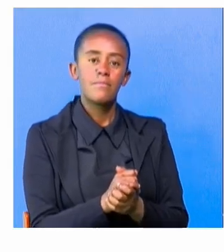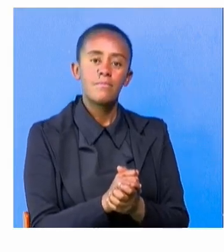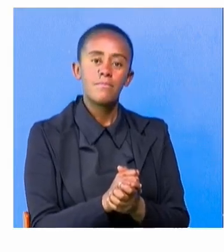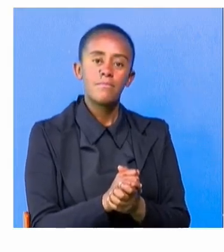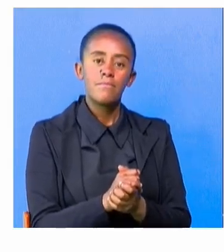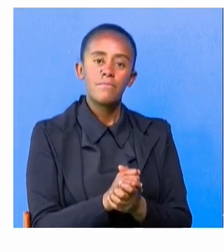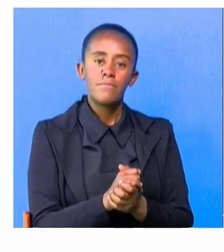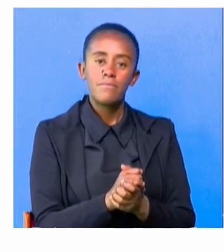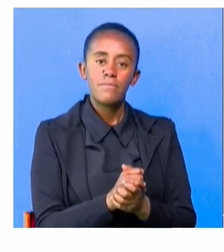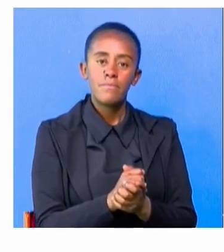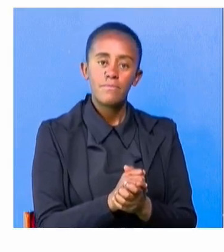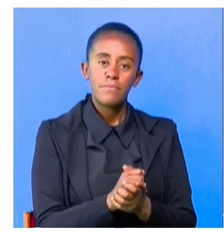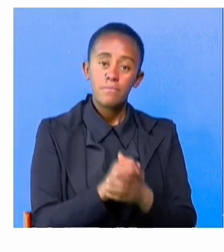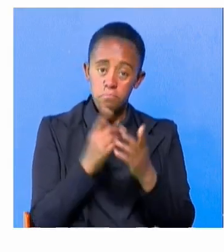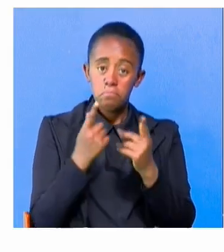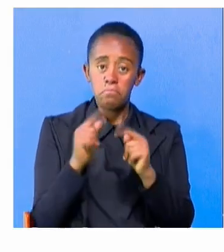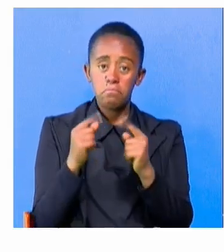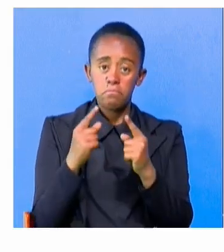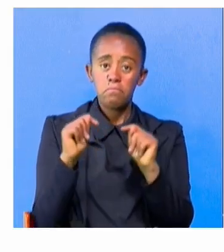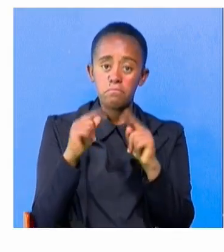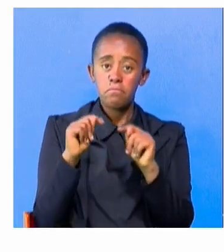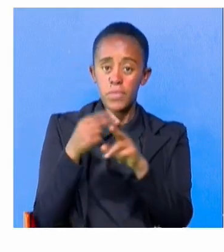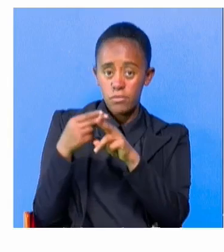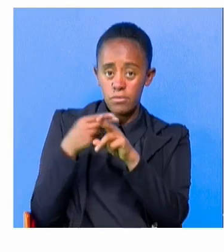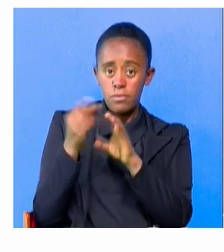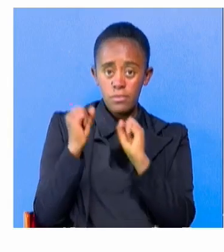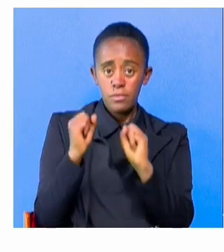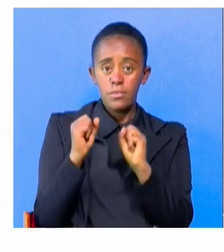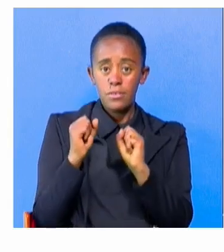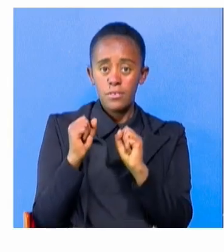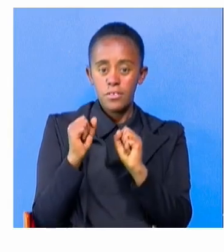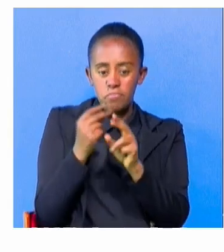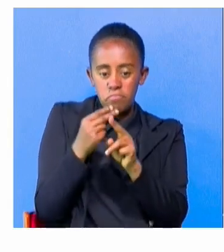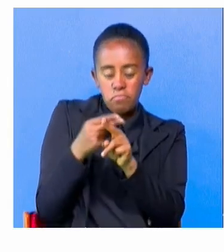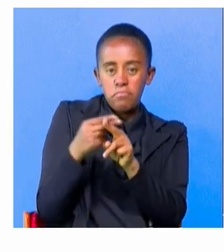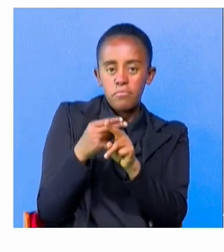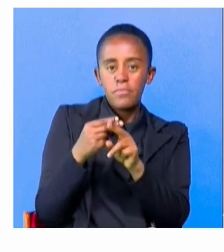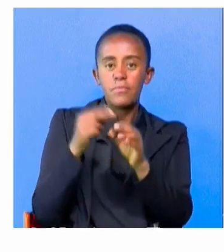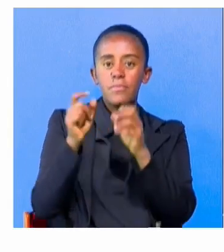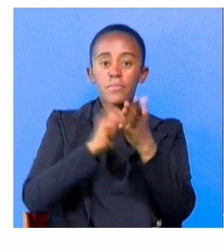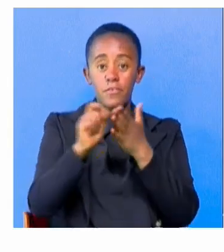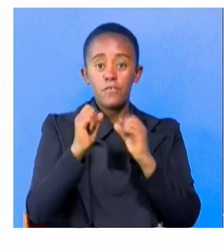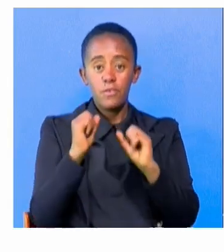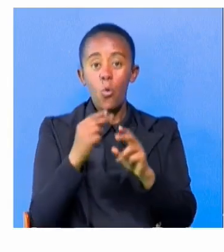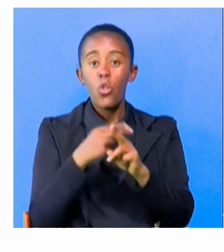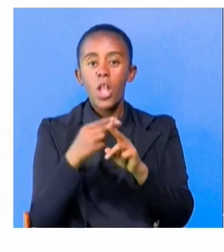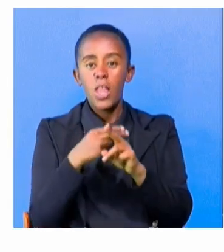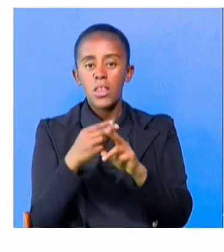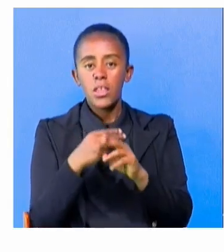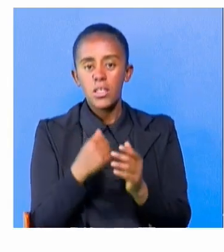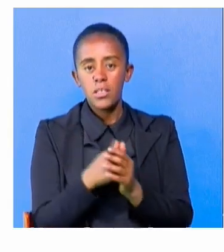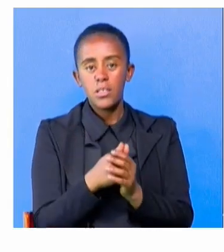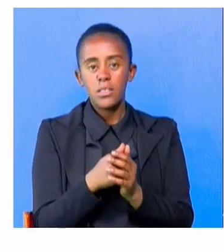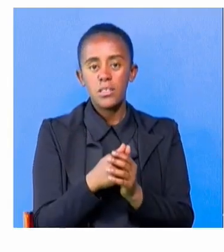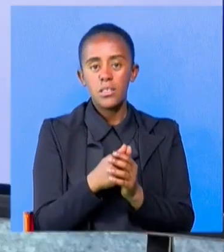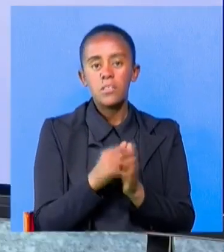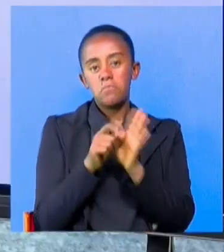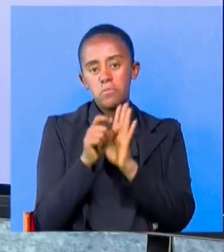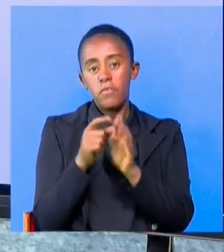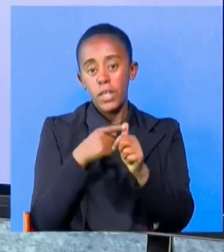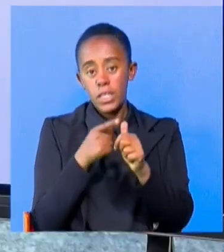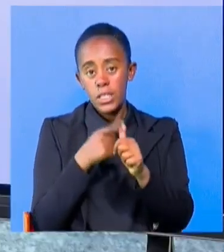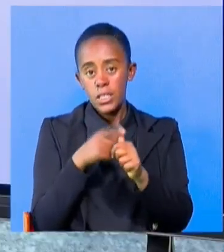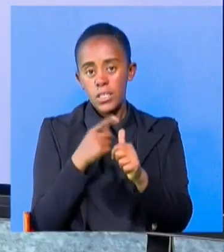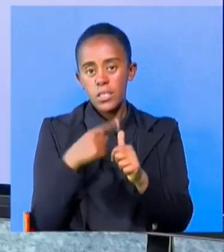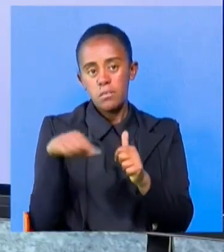so can you try to contract these forms? Let me give you the first one, or let me give you one